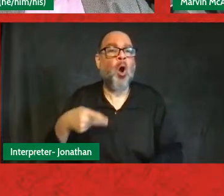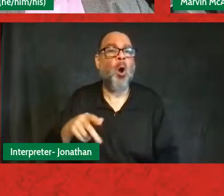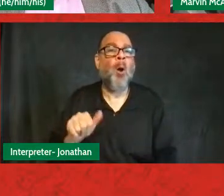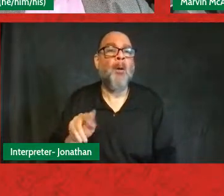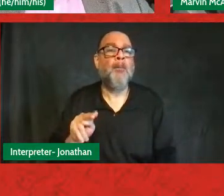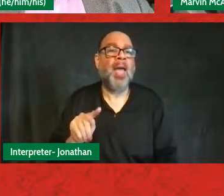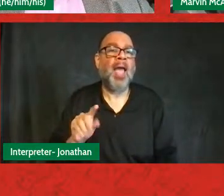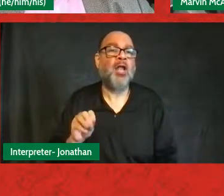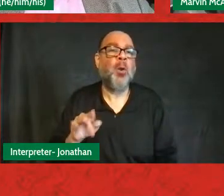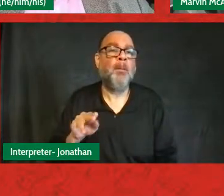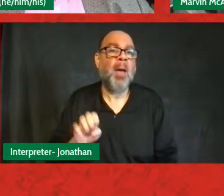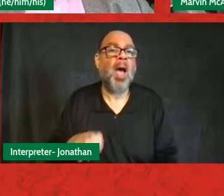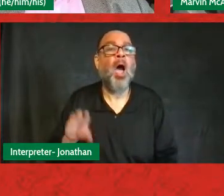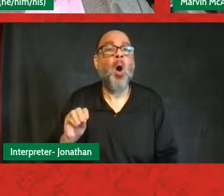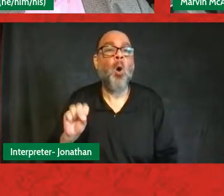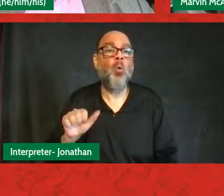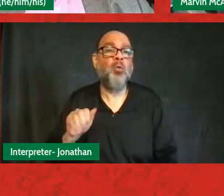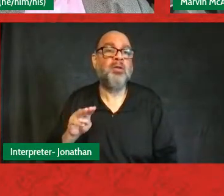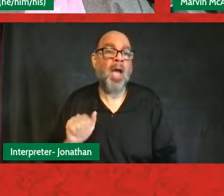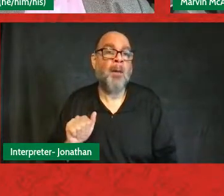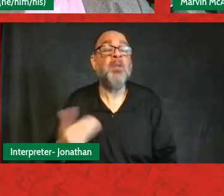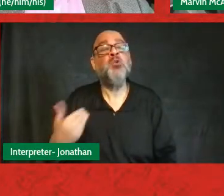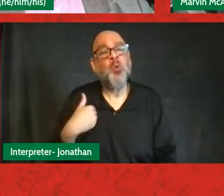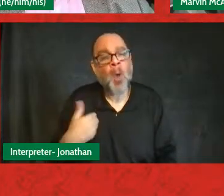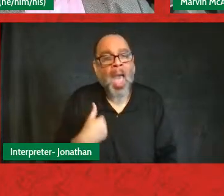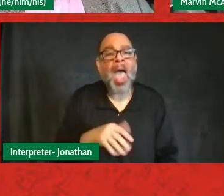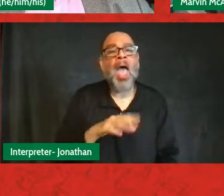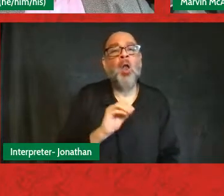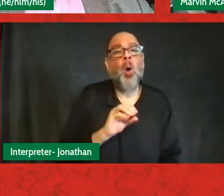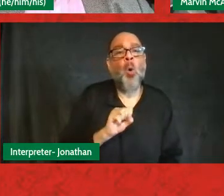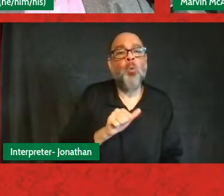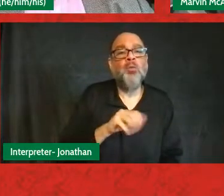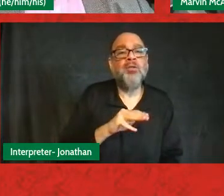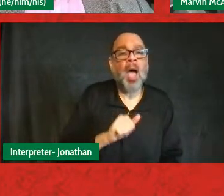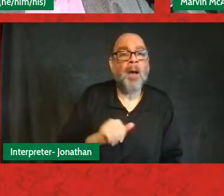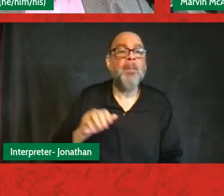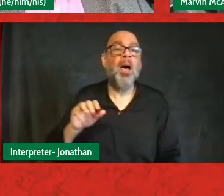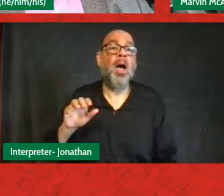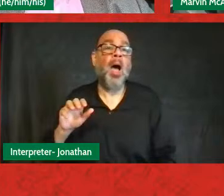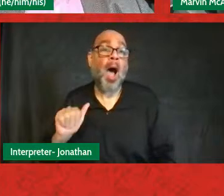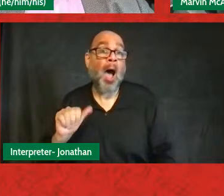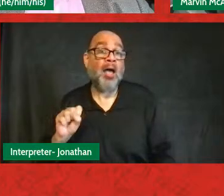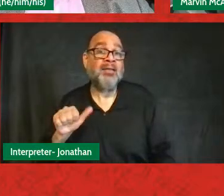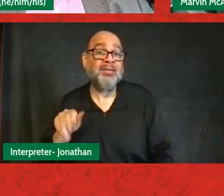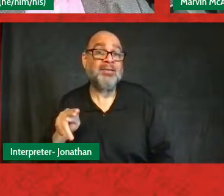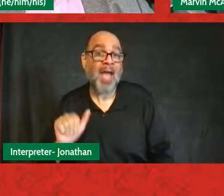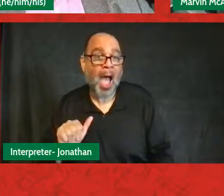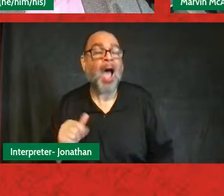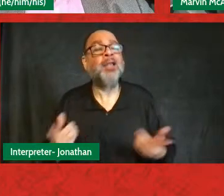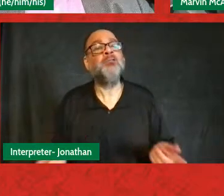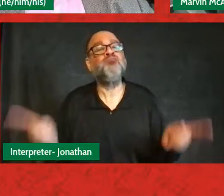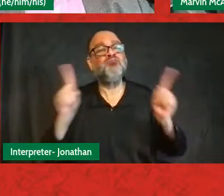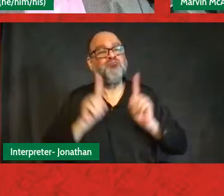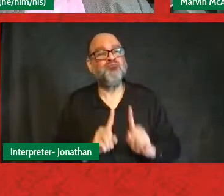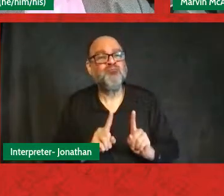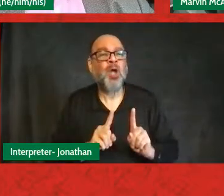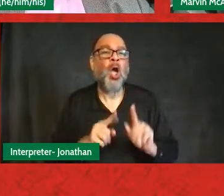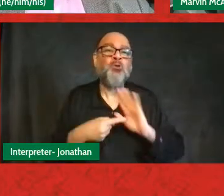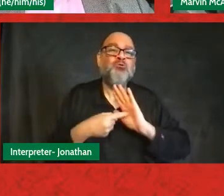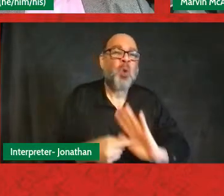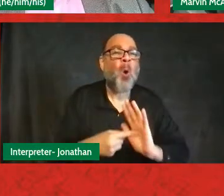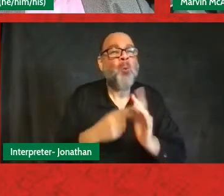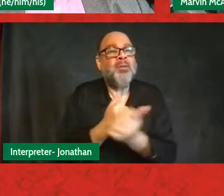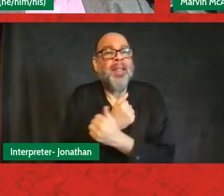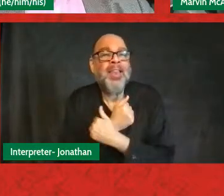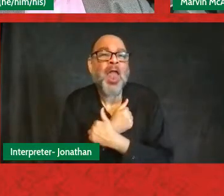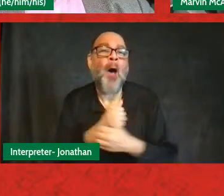ballet between Osama and Asana, and it was choreographed by James Hewlett. And it is one of those Native American love pieces.